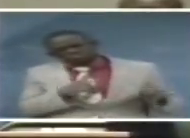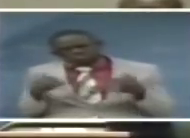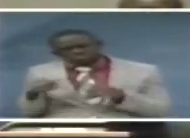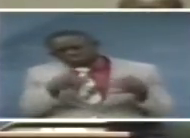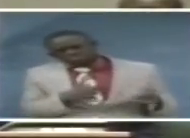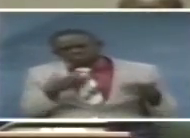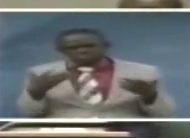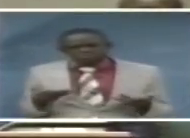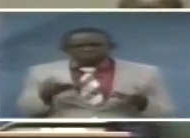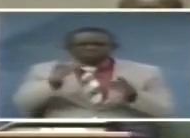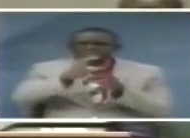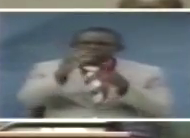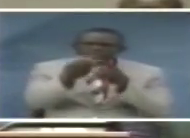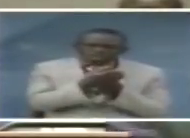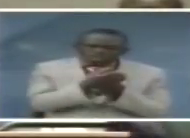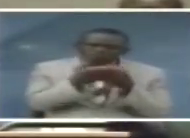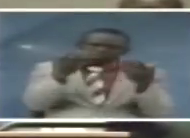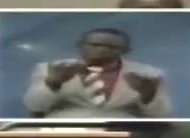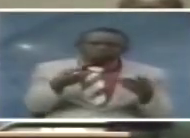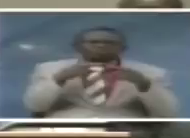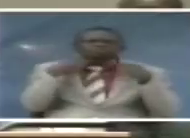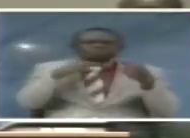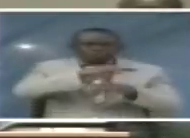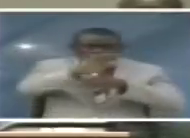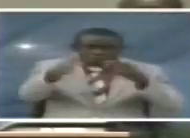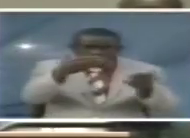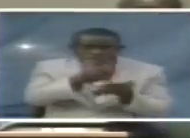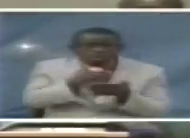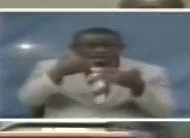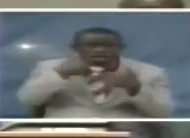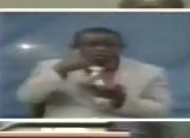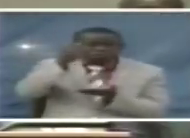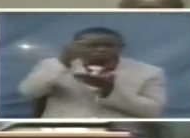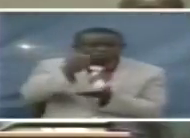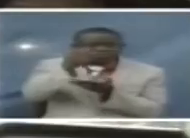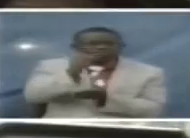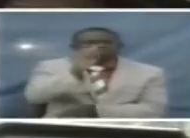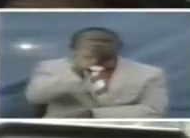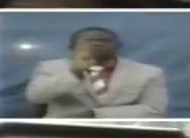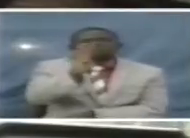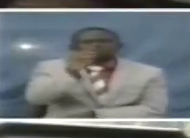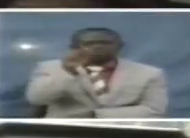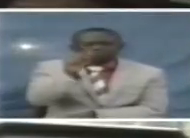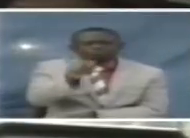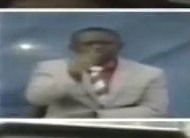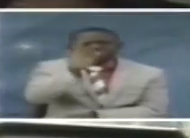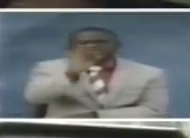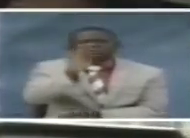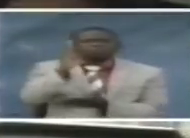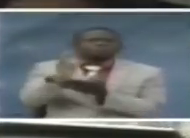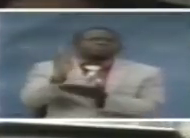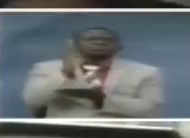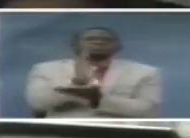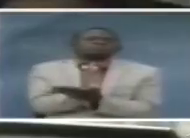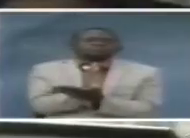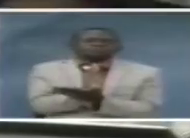protection and recreation, culture and religion have a combined total